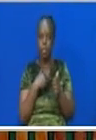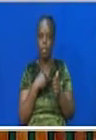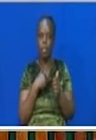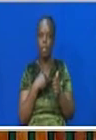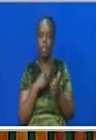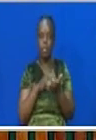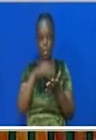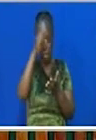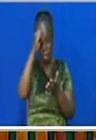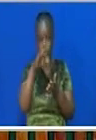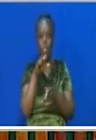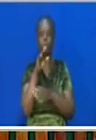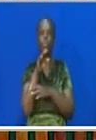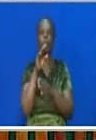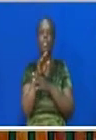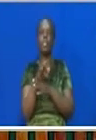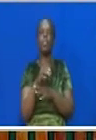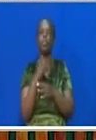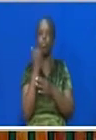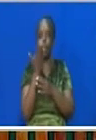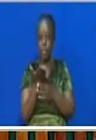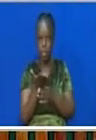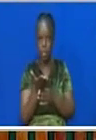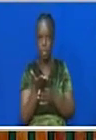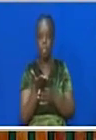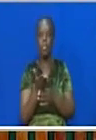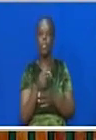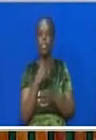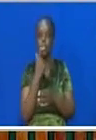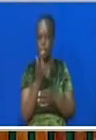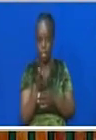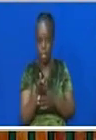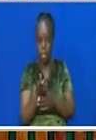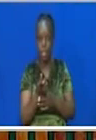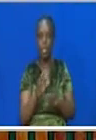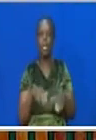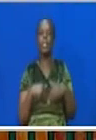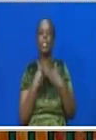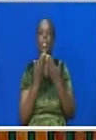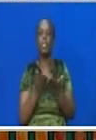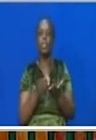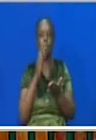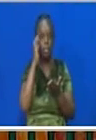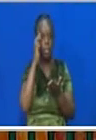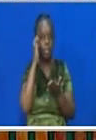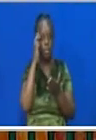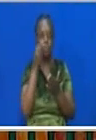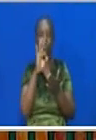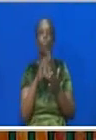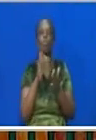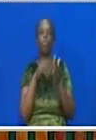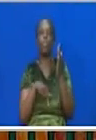a learner to ask or to answer, state and give the reasons of